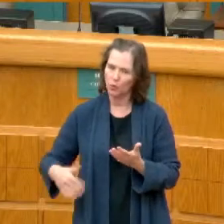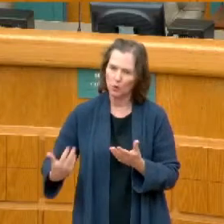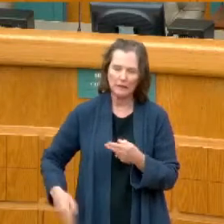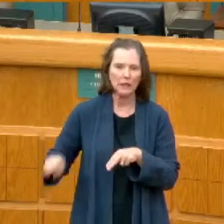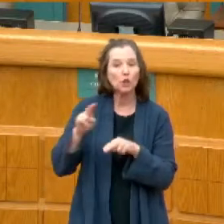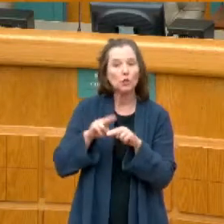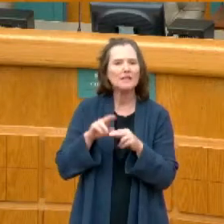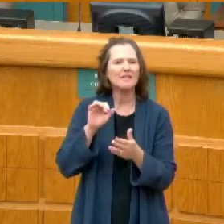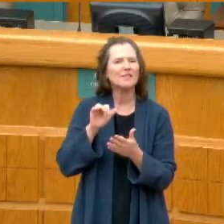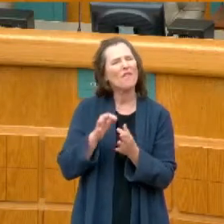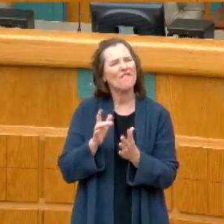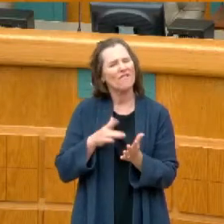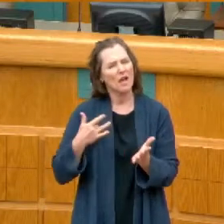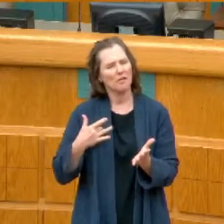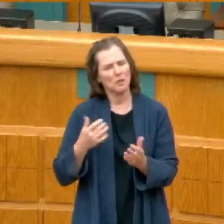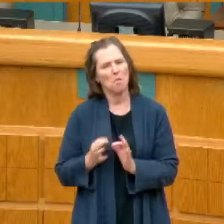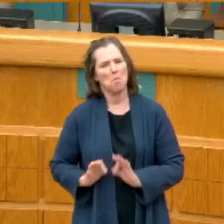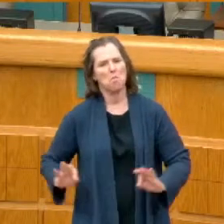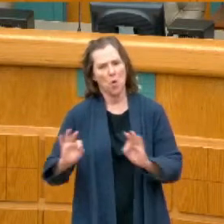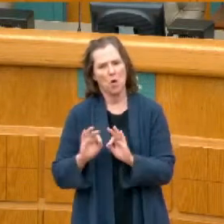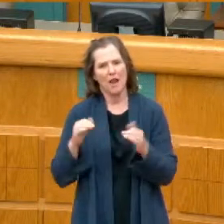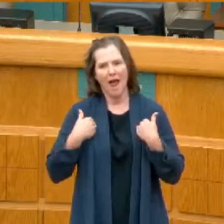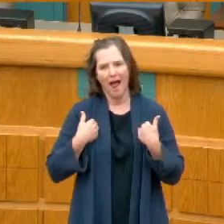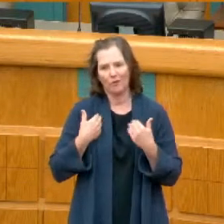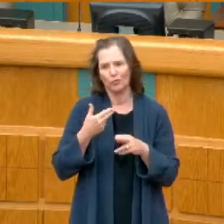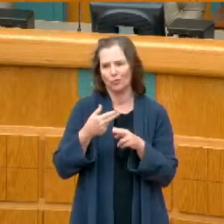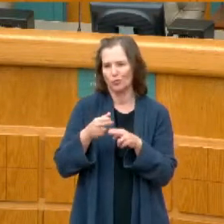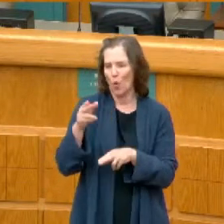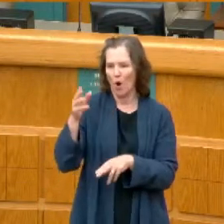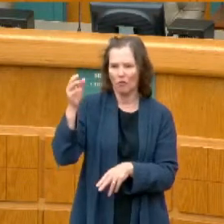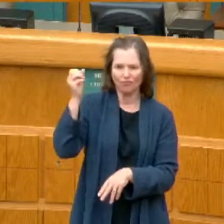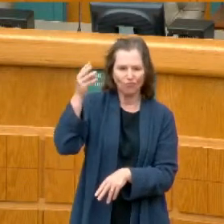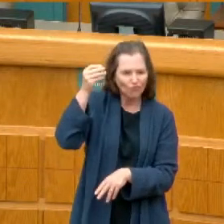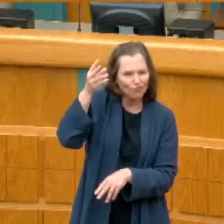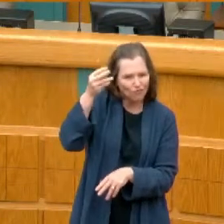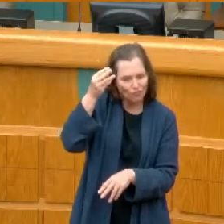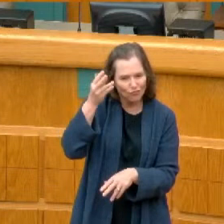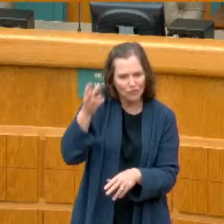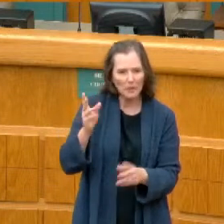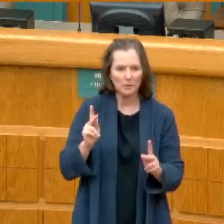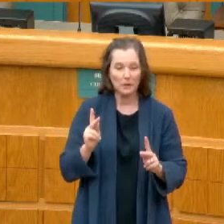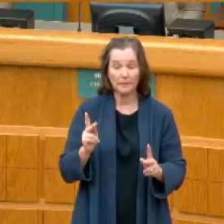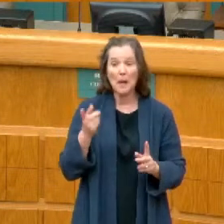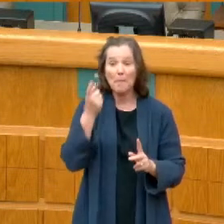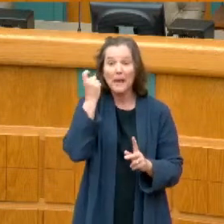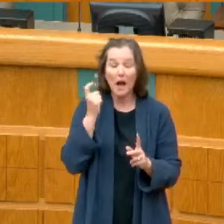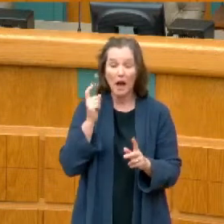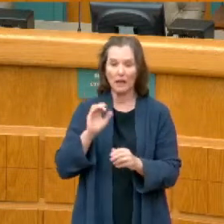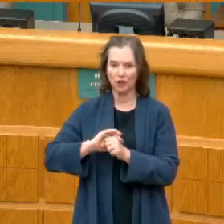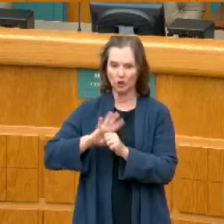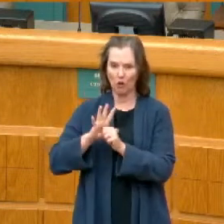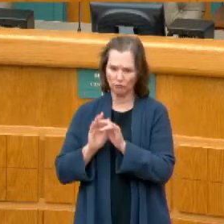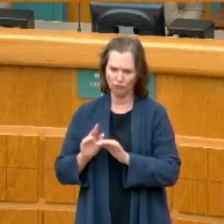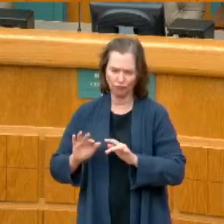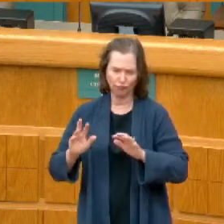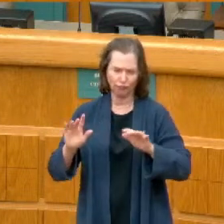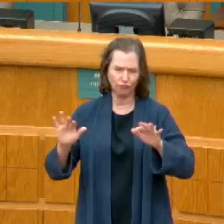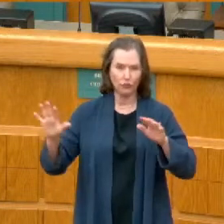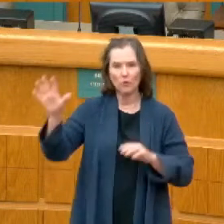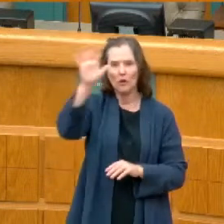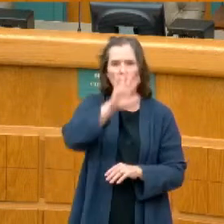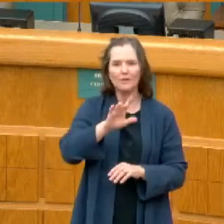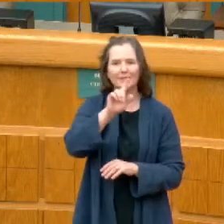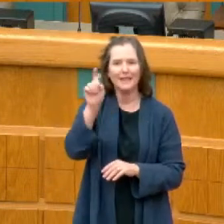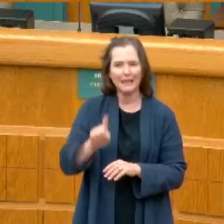latest COVID-19 news. So due to the Delta variant spreading, hospitalizations of Texans have significantly